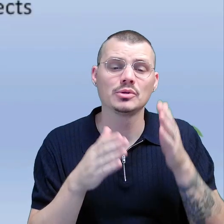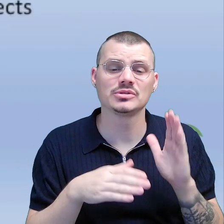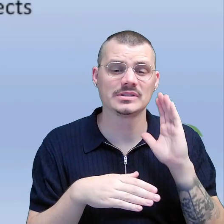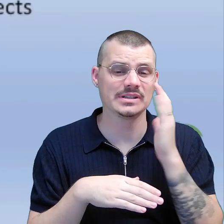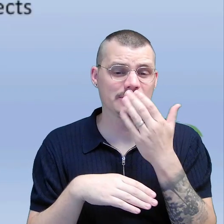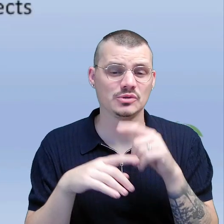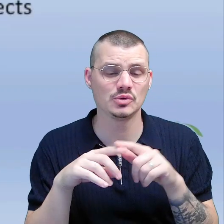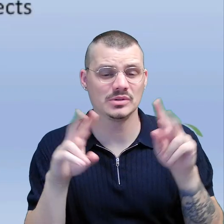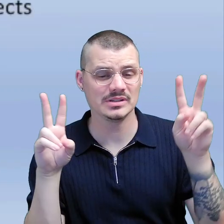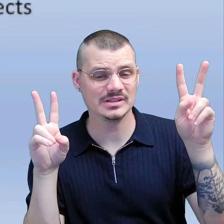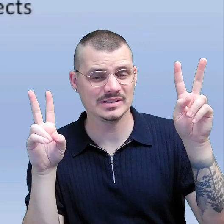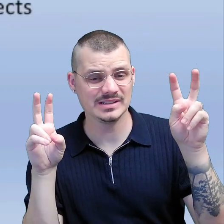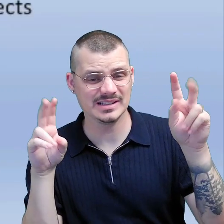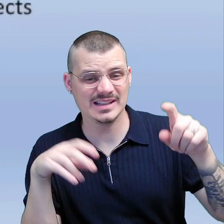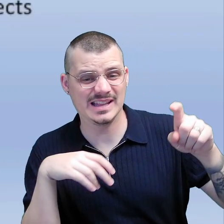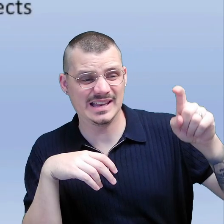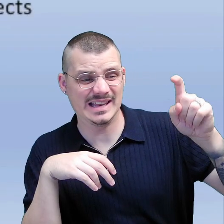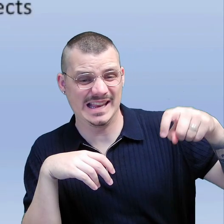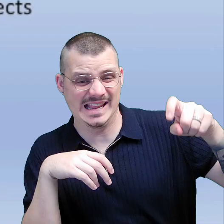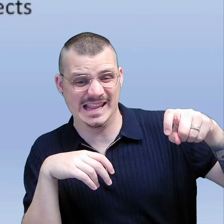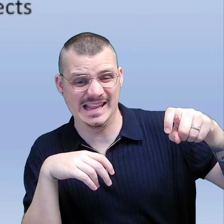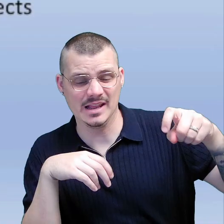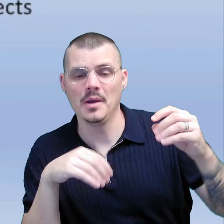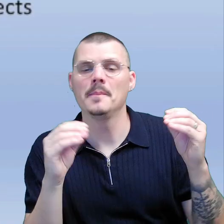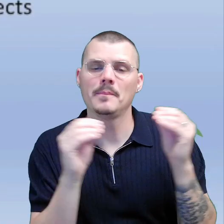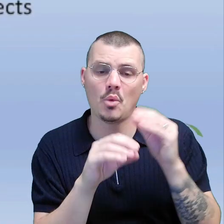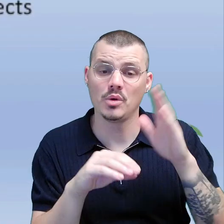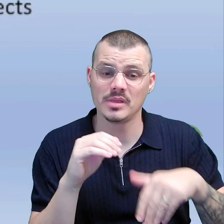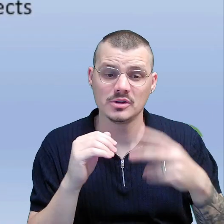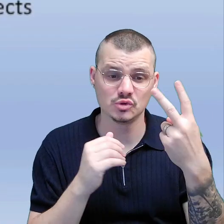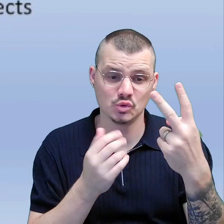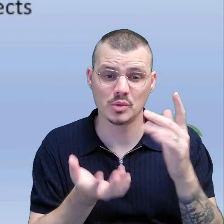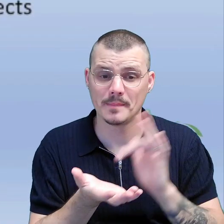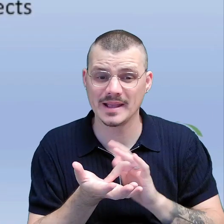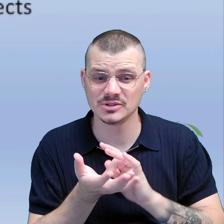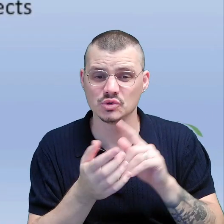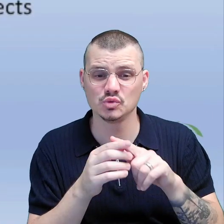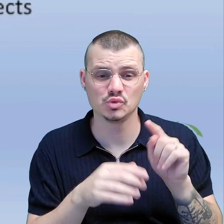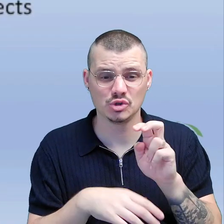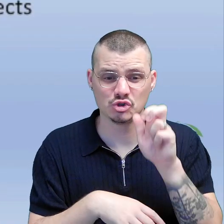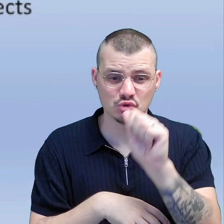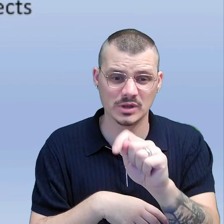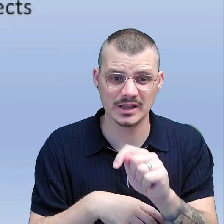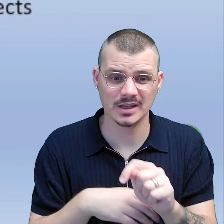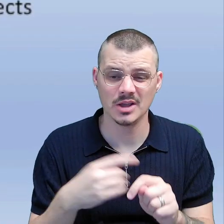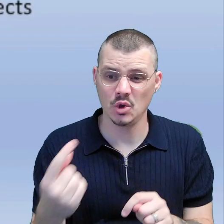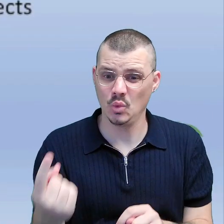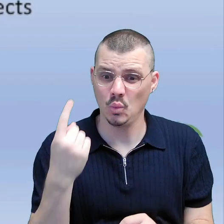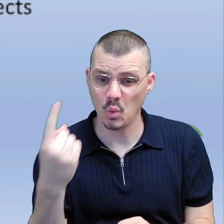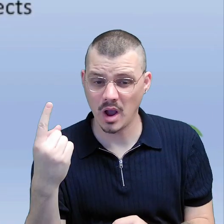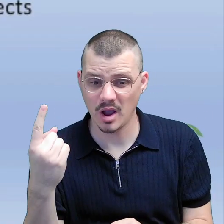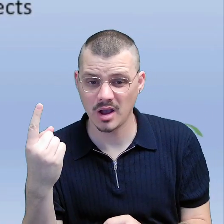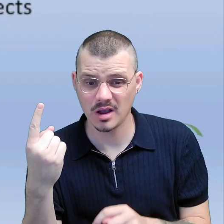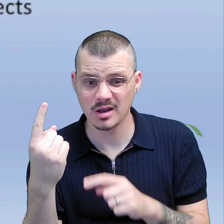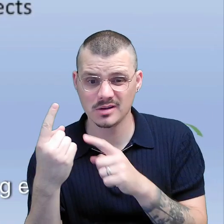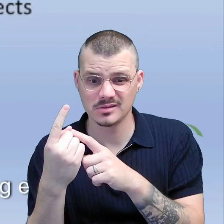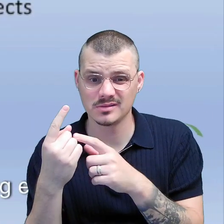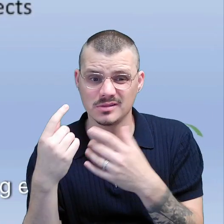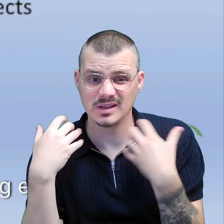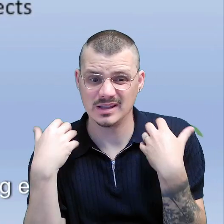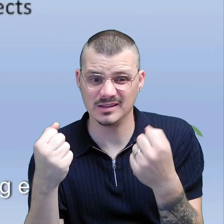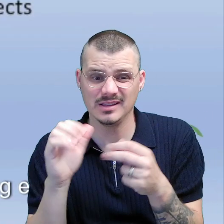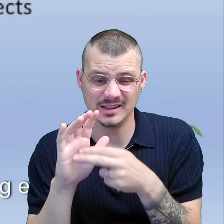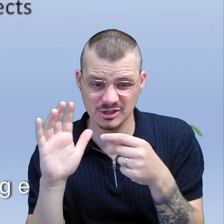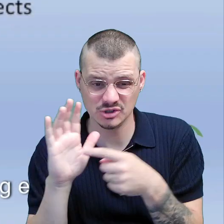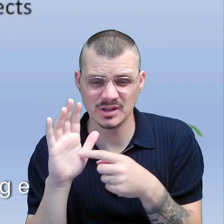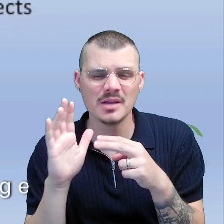seems to need more than 2 drugs to treat any one condition, that